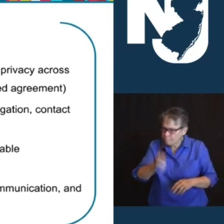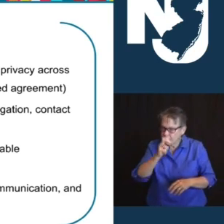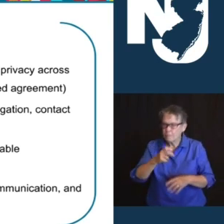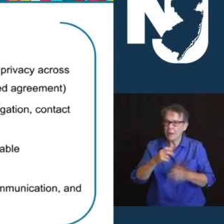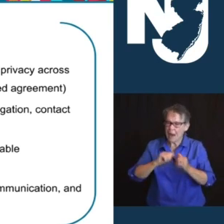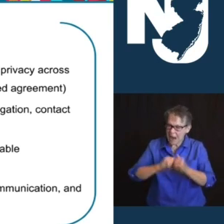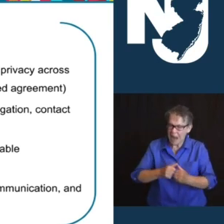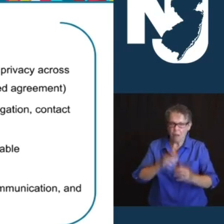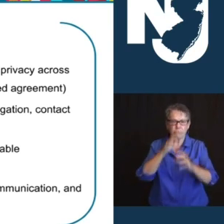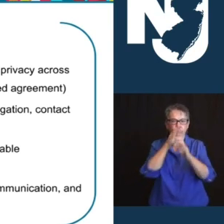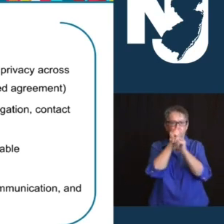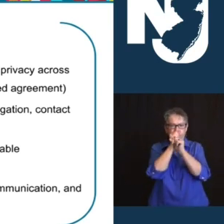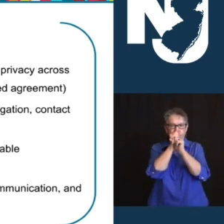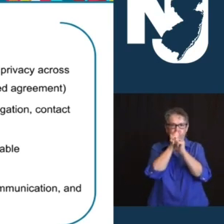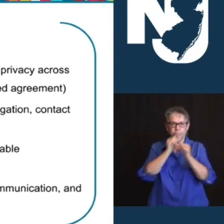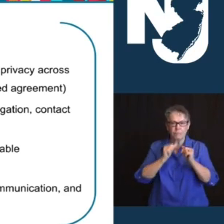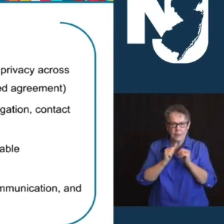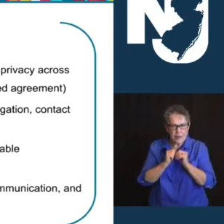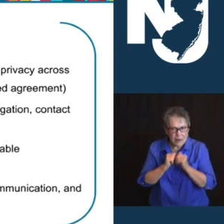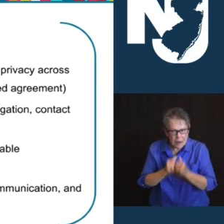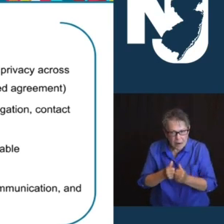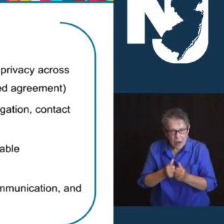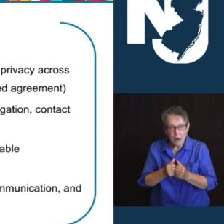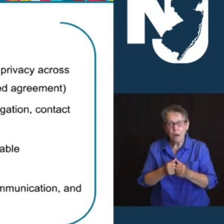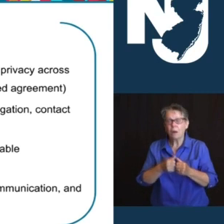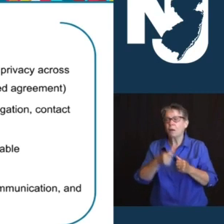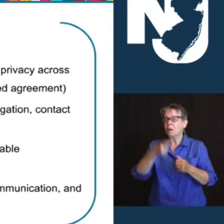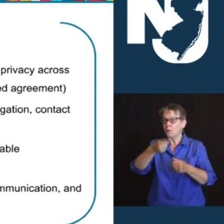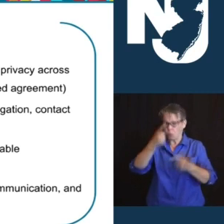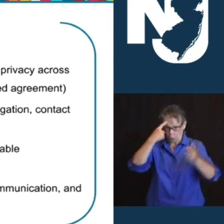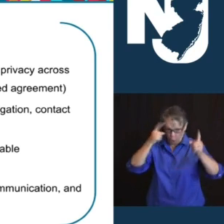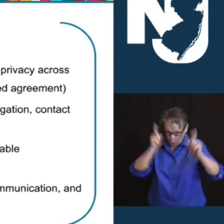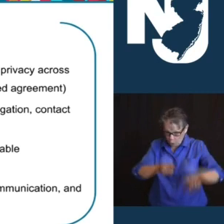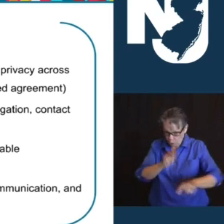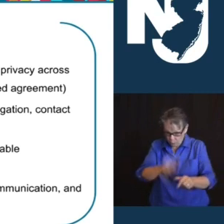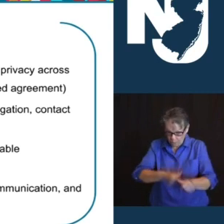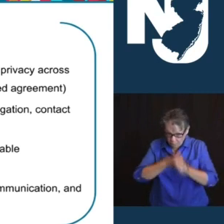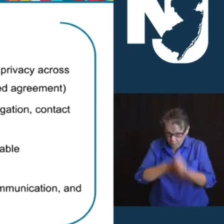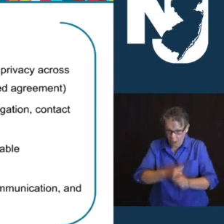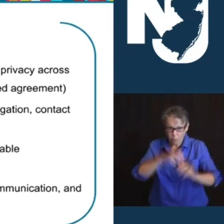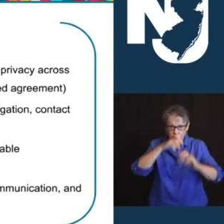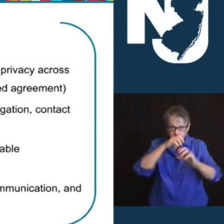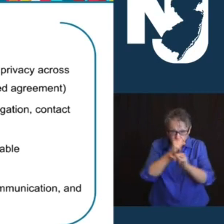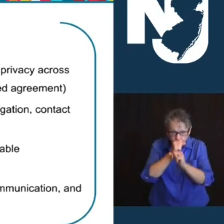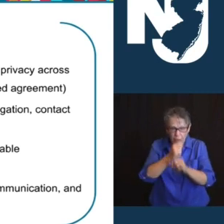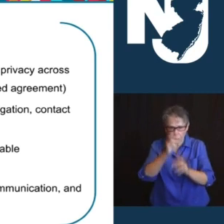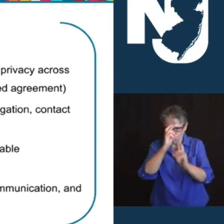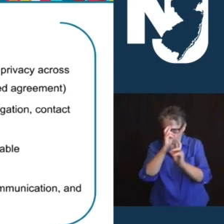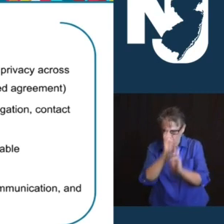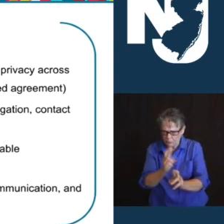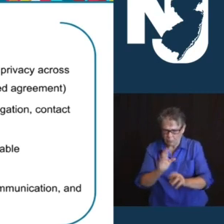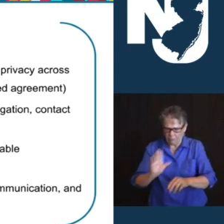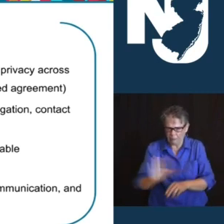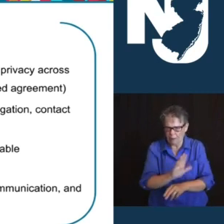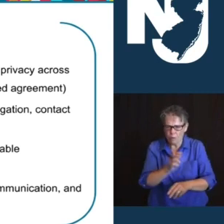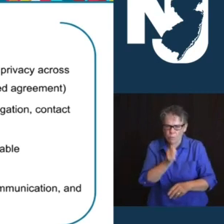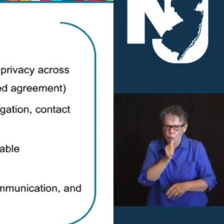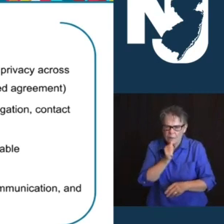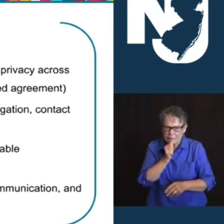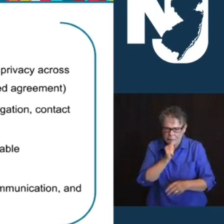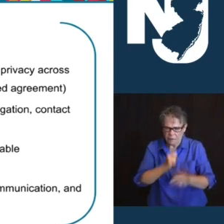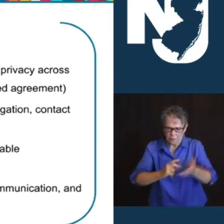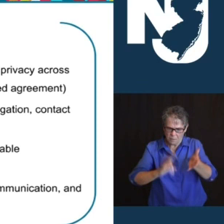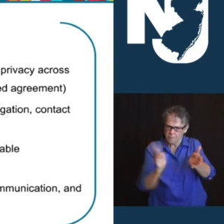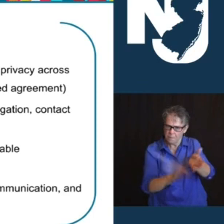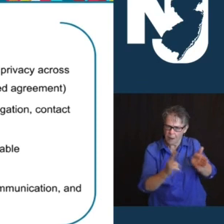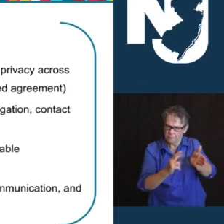to all training materials, which will be updated as the situation continues to emerge. We all know that every day we're